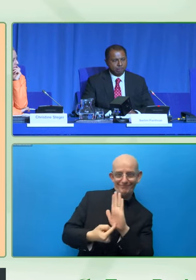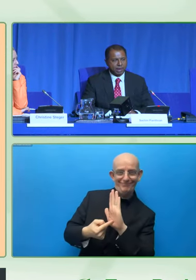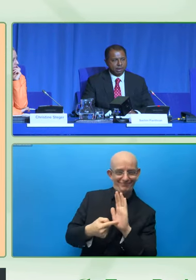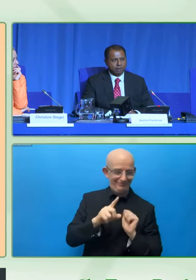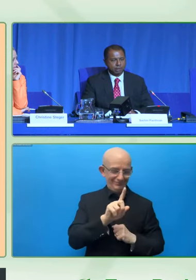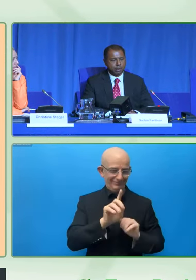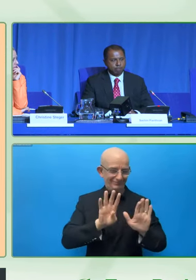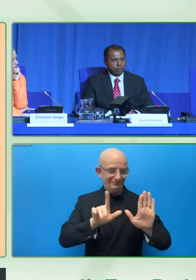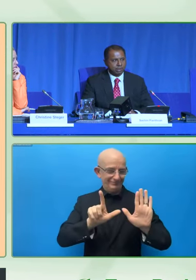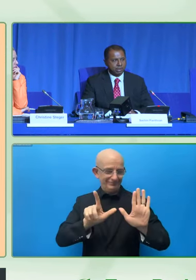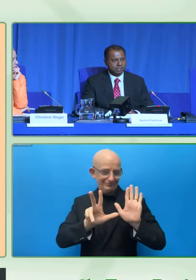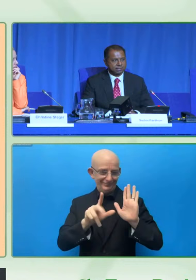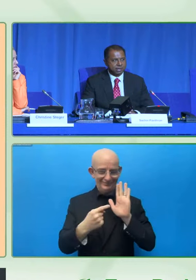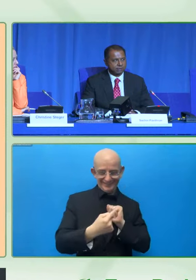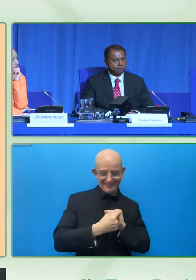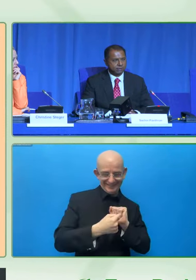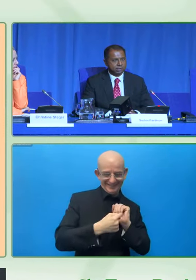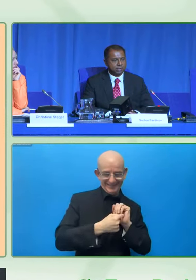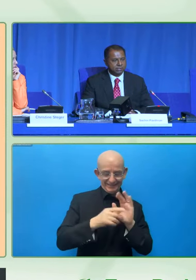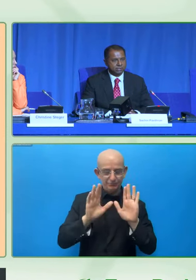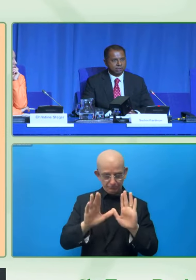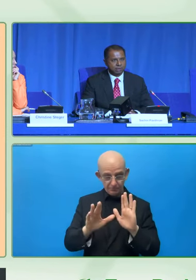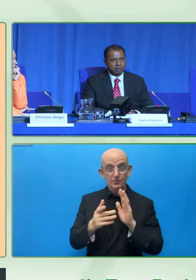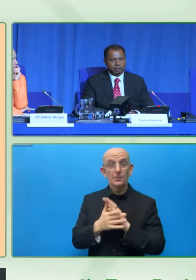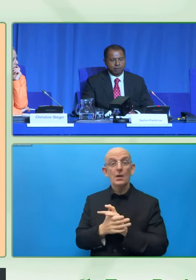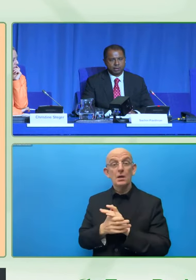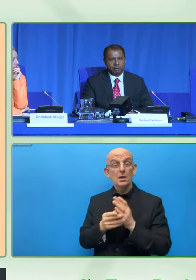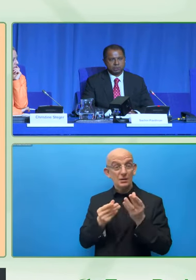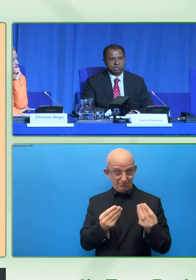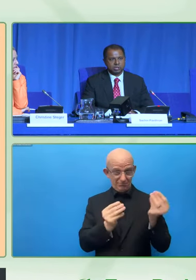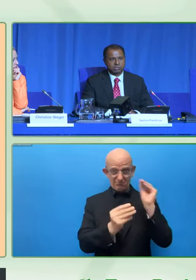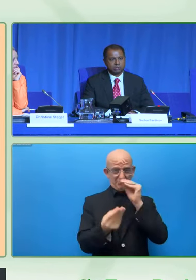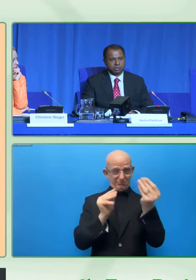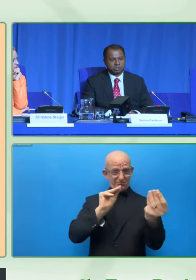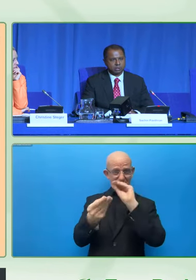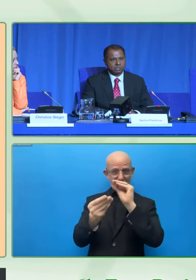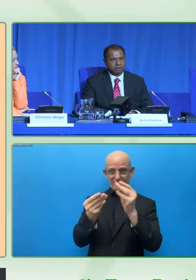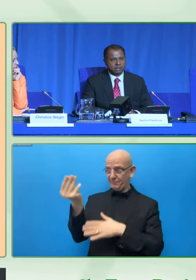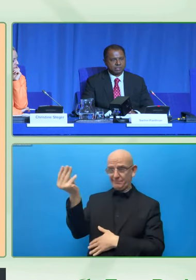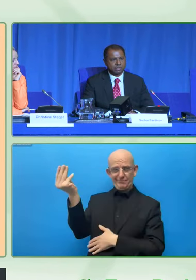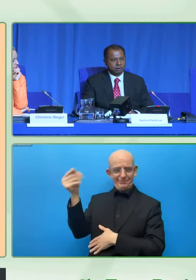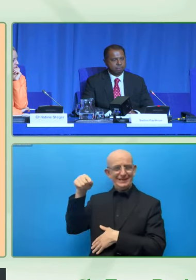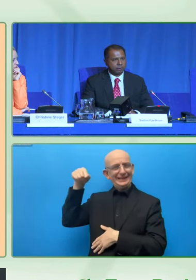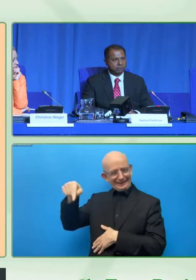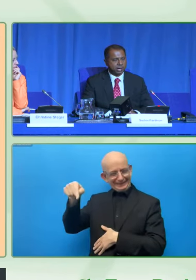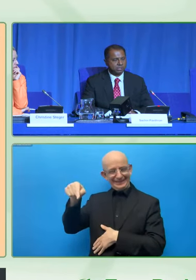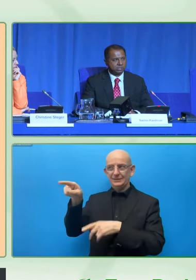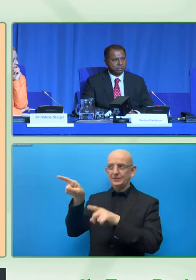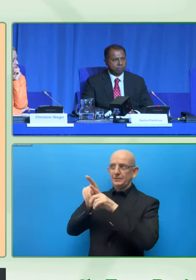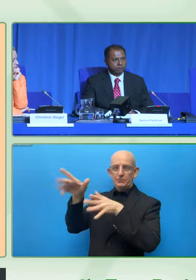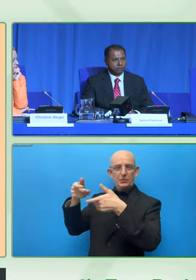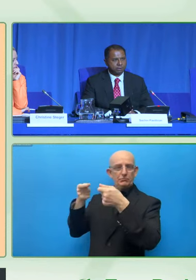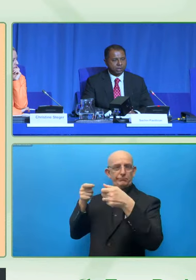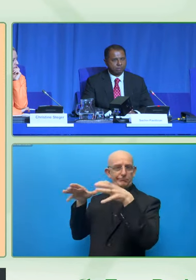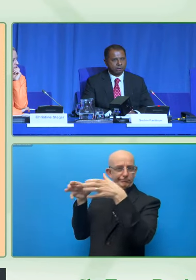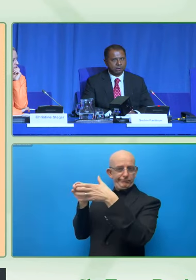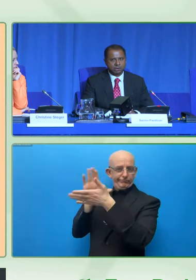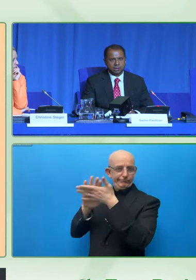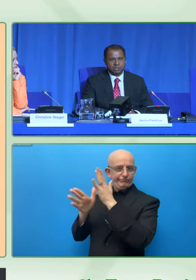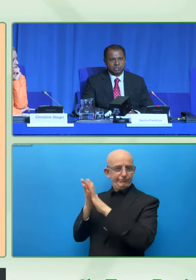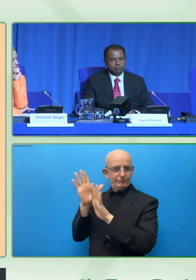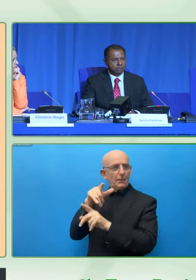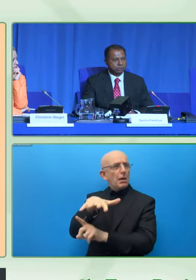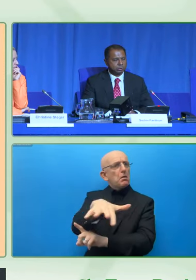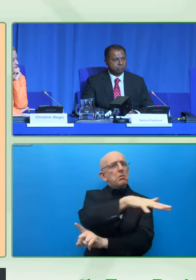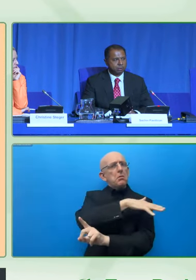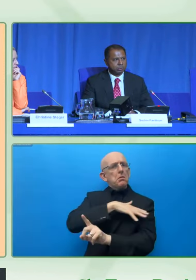quick background about us as a federal agency. And when just so that you understand, when I say a federal agency or a federal department,